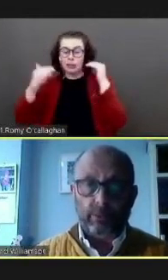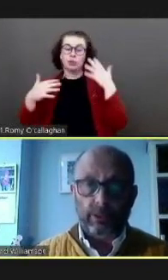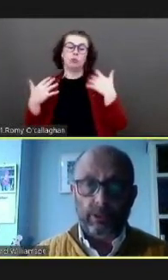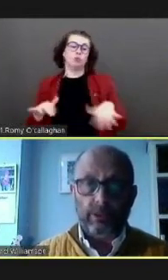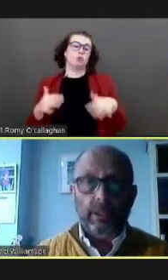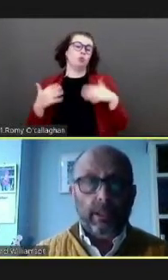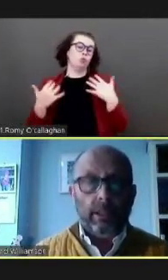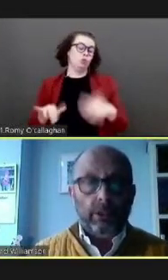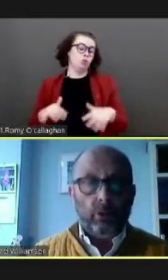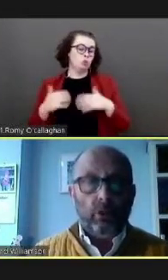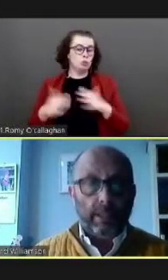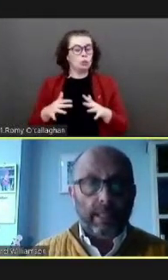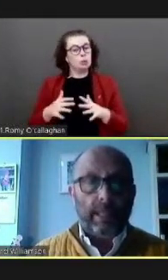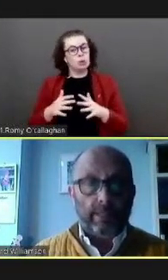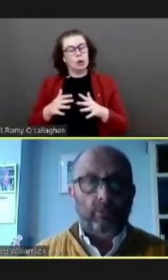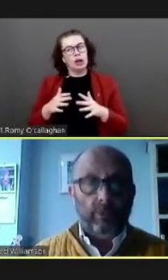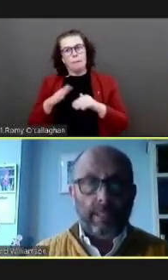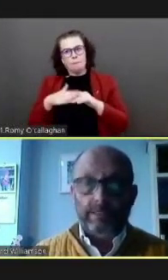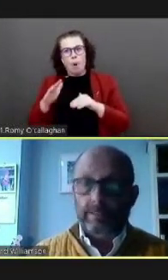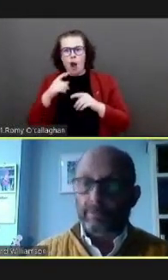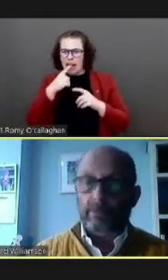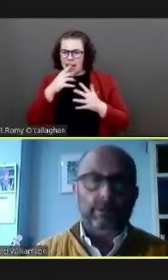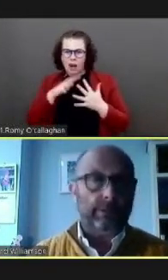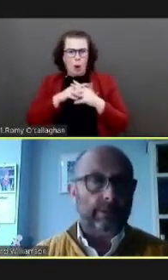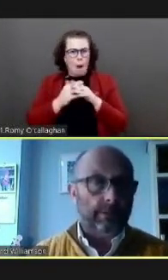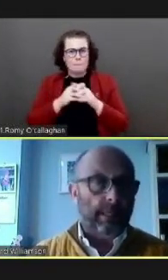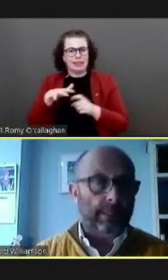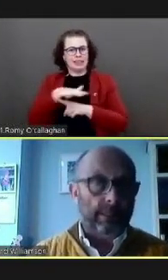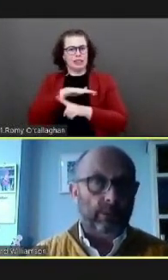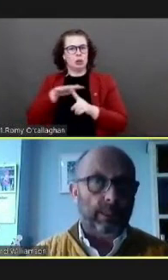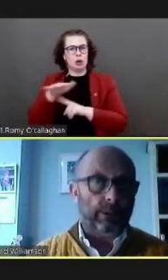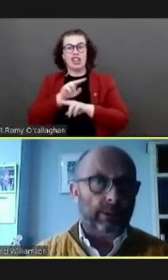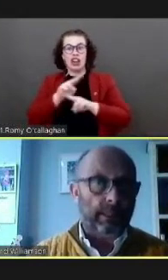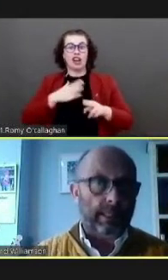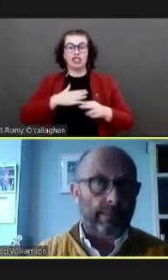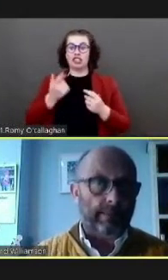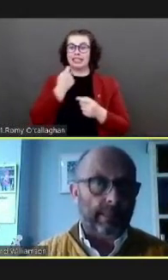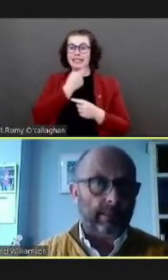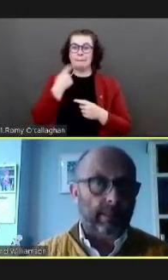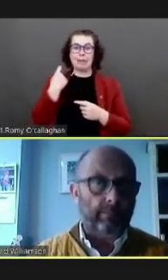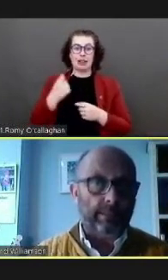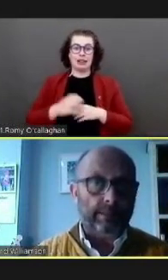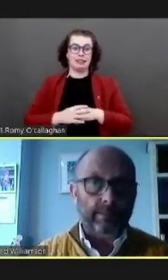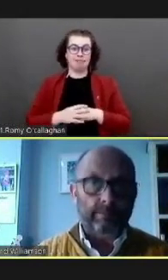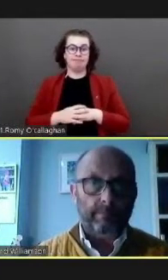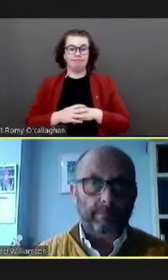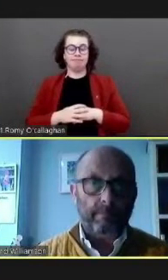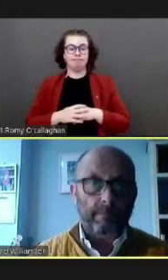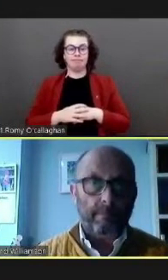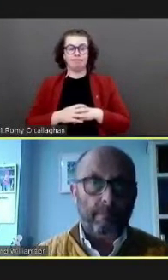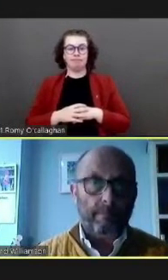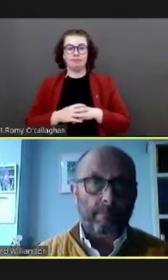foster situation, you're looking at a really difficult situation. Can I get the next slide, please?